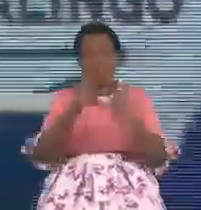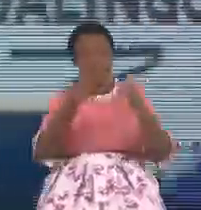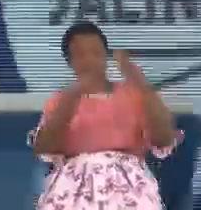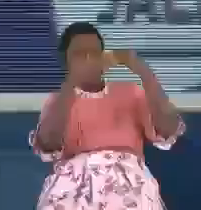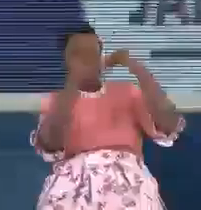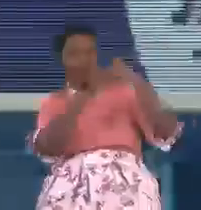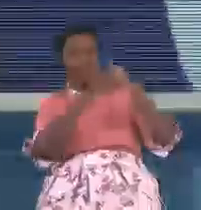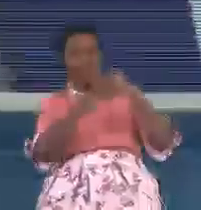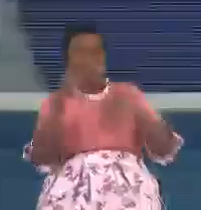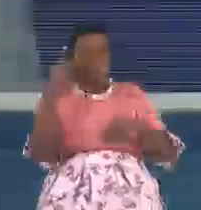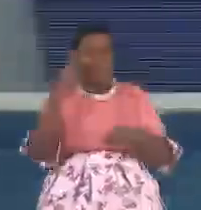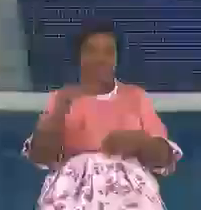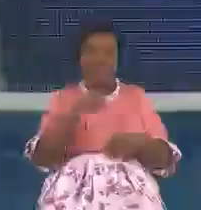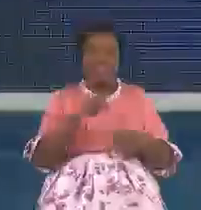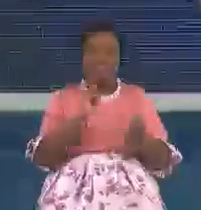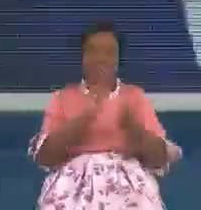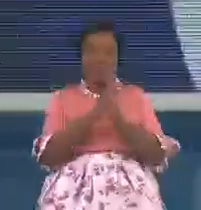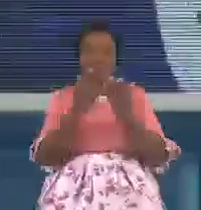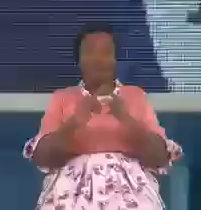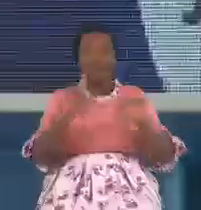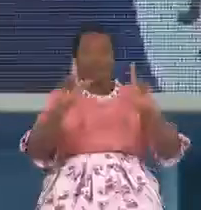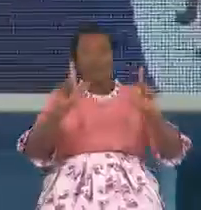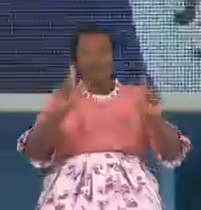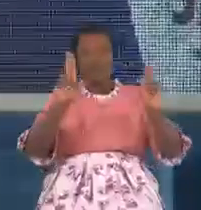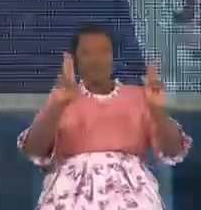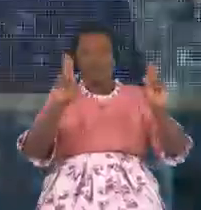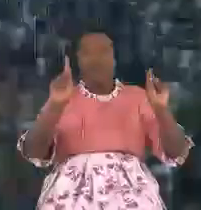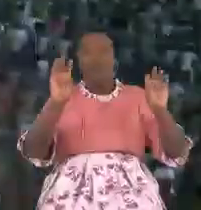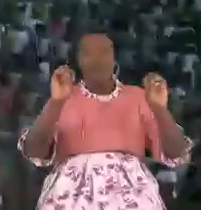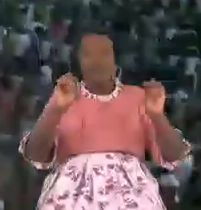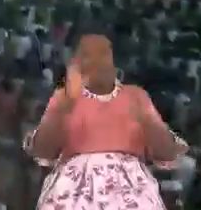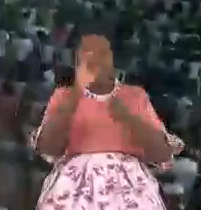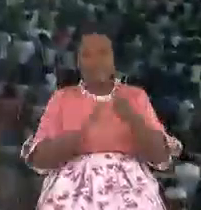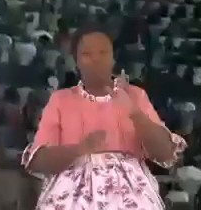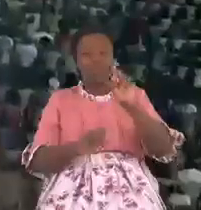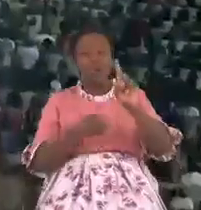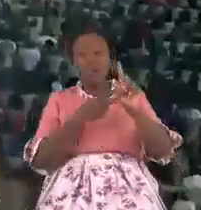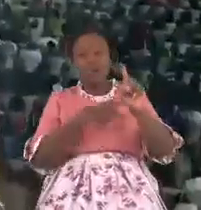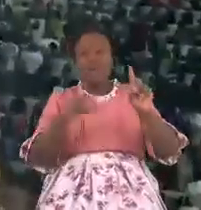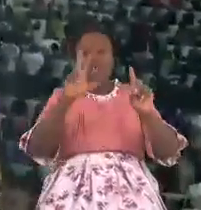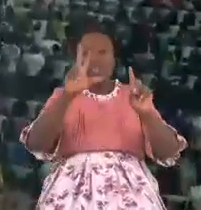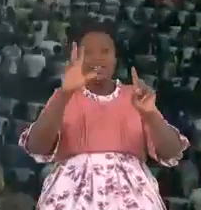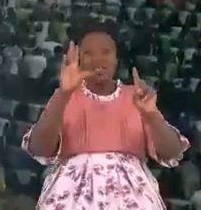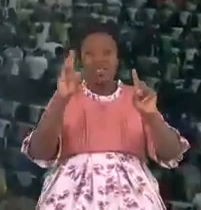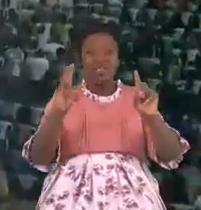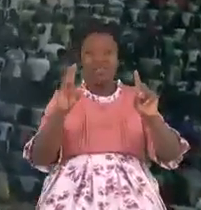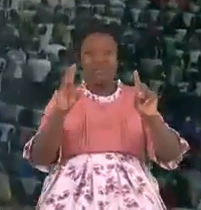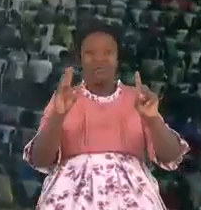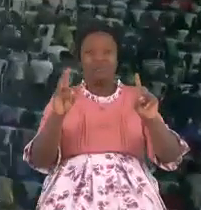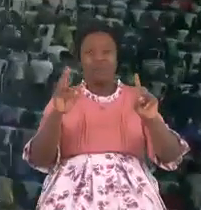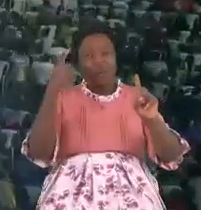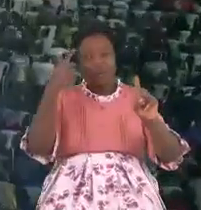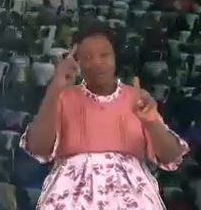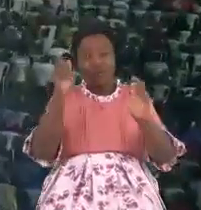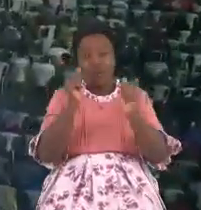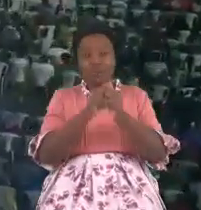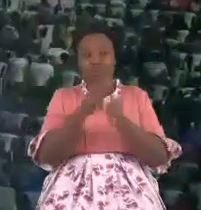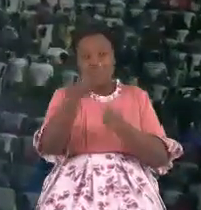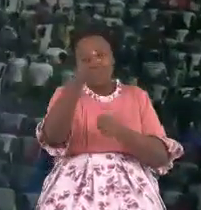chapter 1 verse 37 luke chapter 1 verse 37 for with god